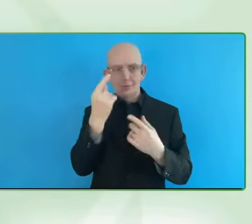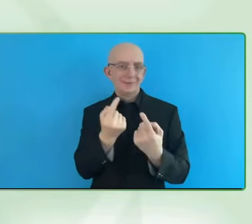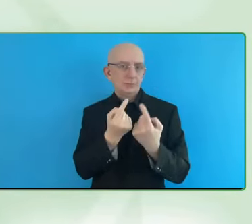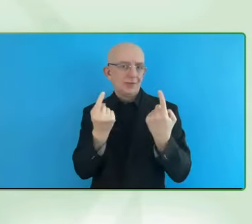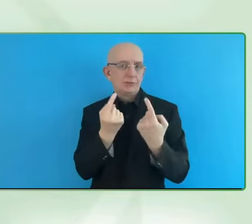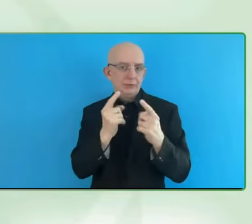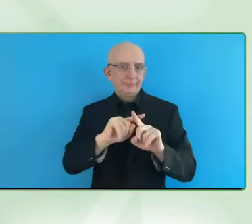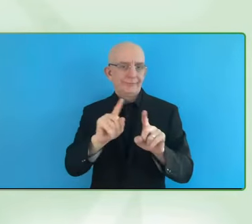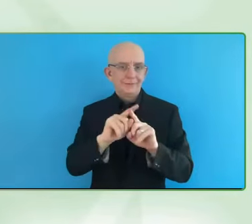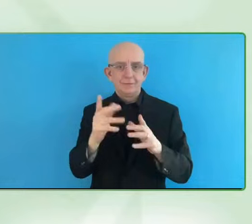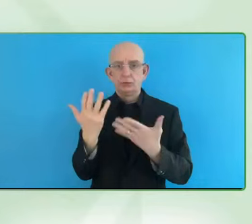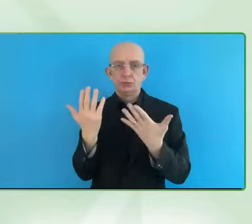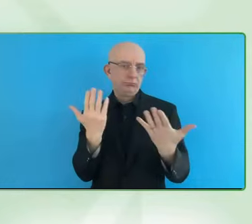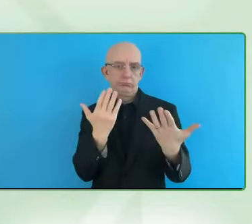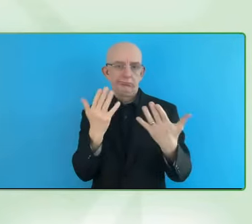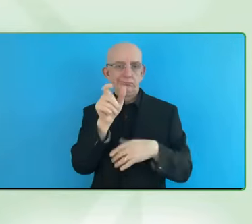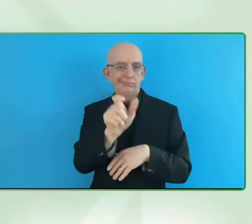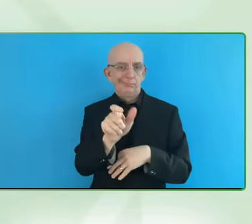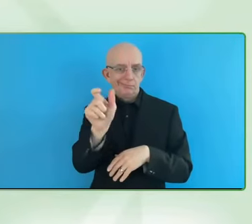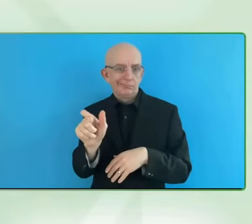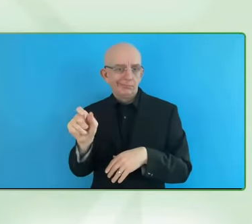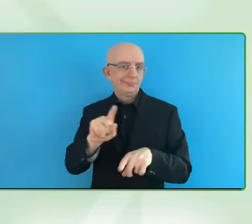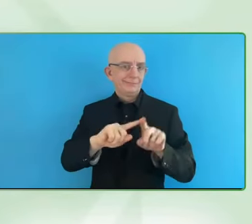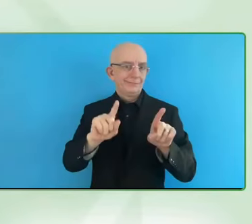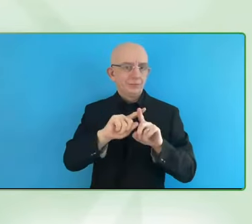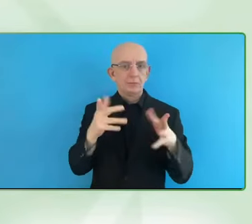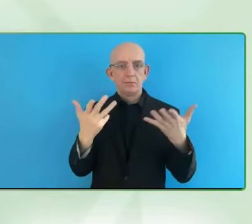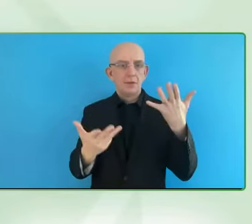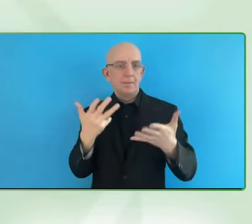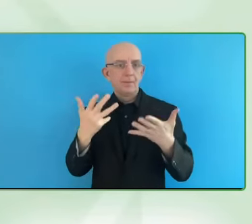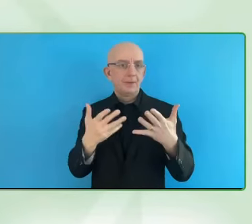status? Yes. The legislation